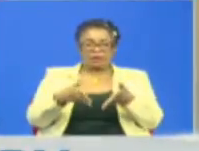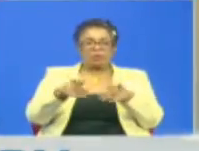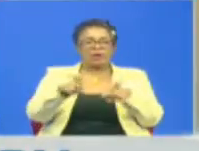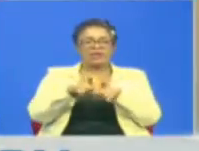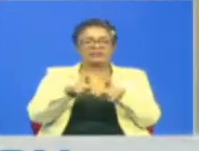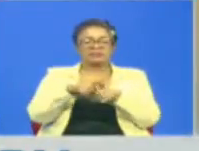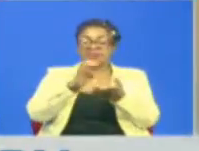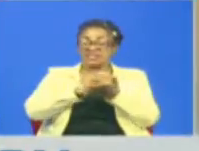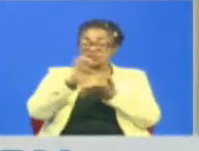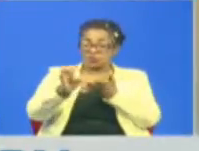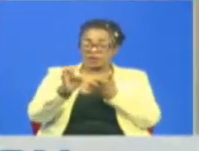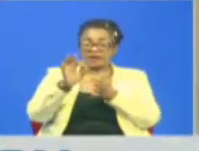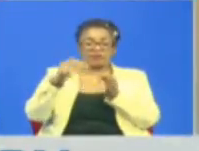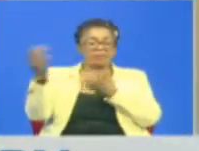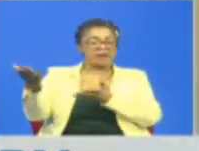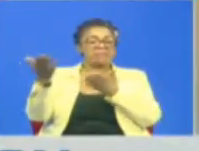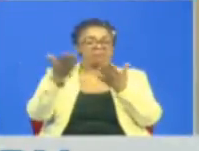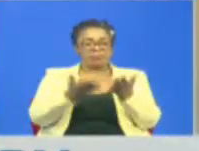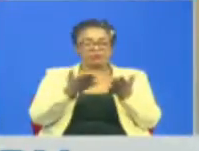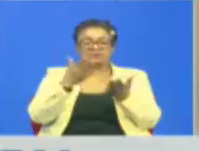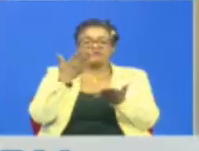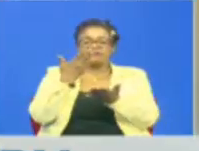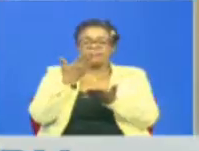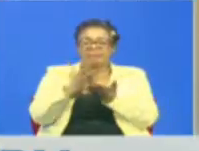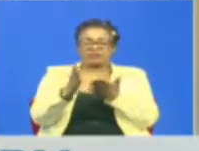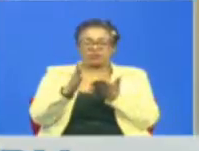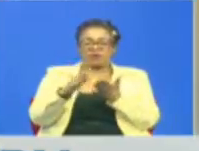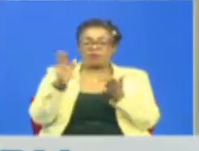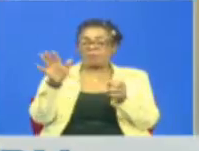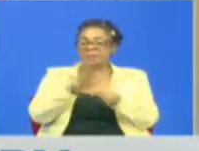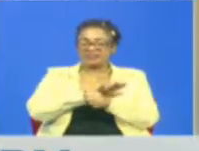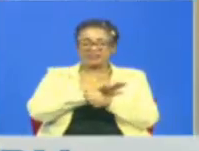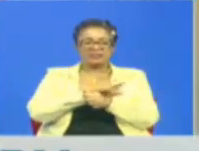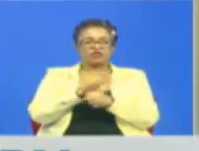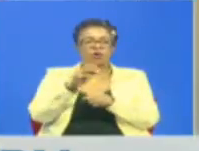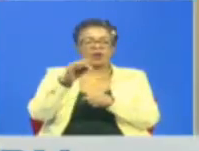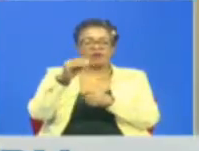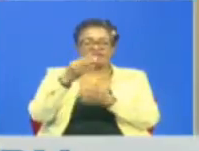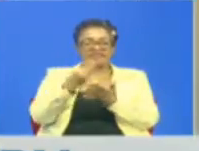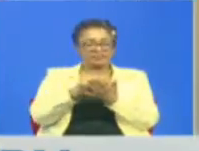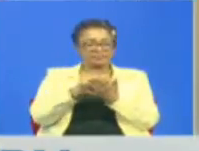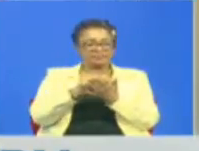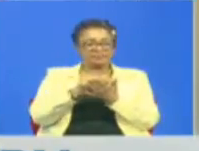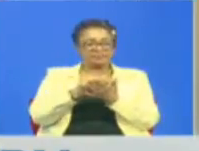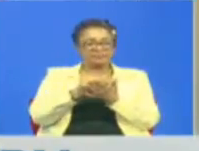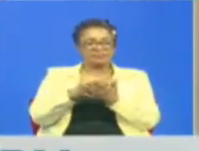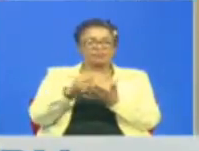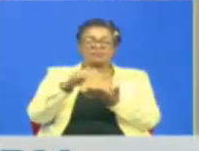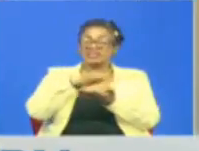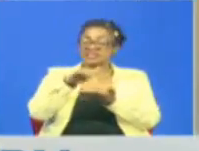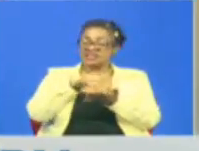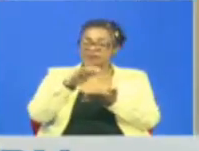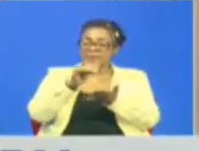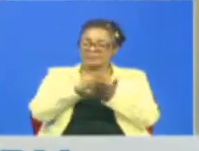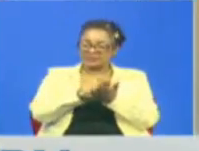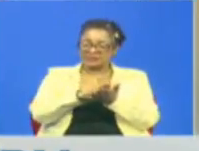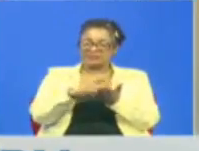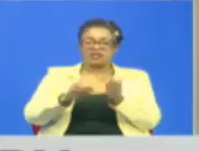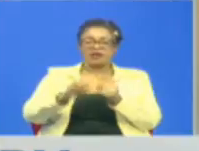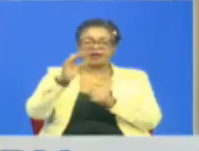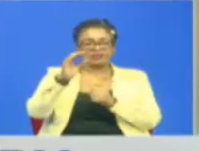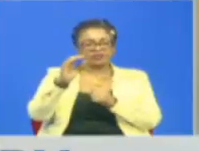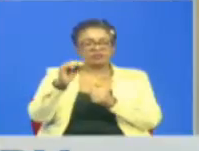excluded from imports, forming part of the completely knocked down kits. The center or main stands, the crash guards,